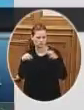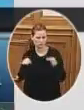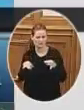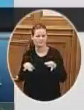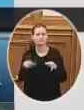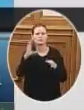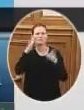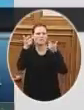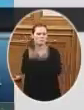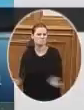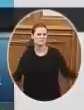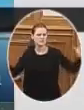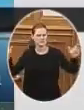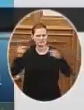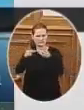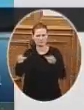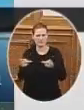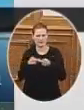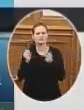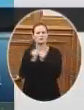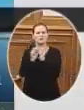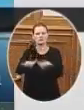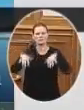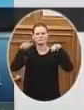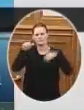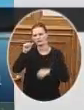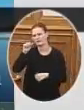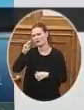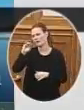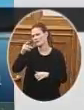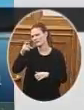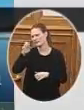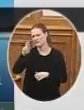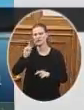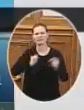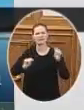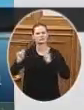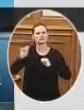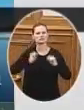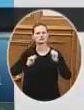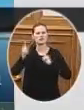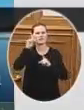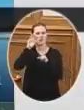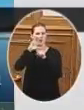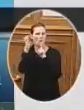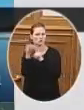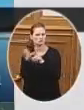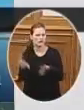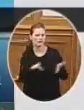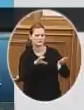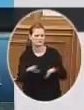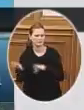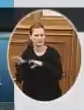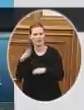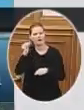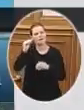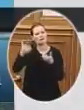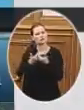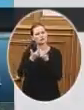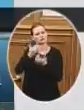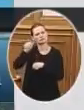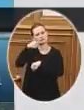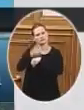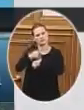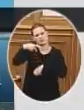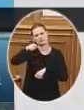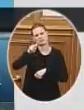open space with an amphitheater for event-related cultural activities, and notably a new pavilion that will be